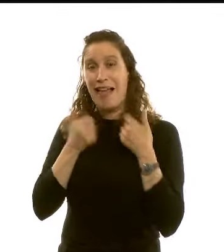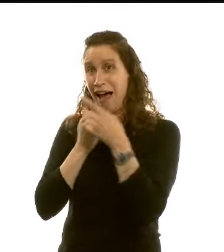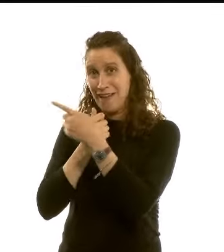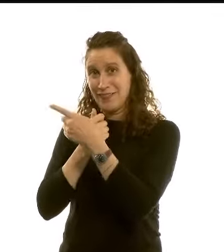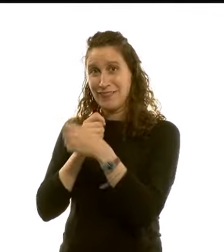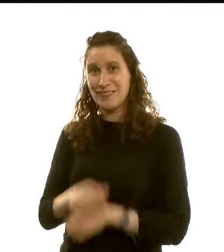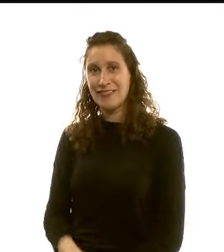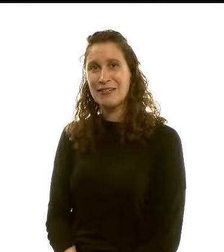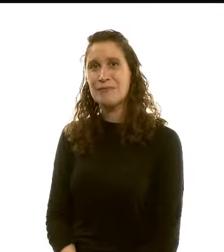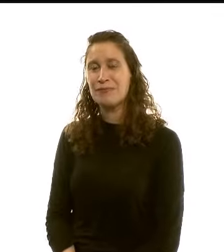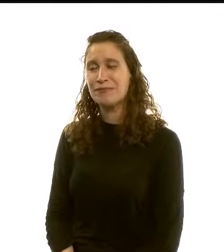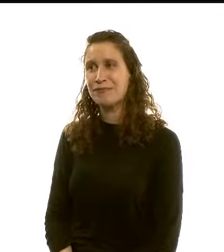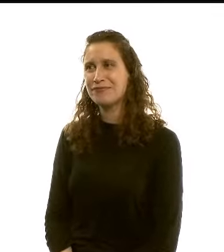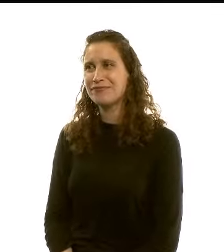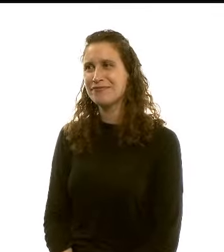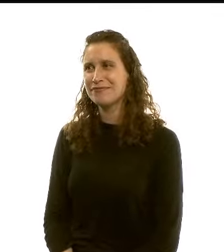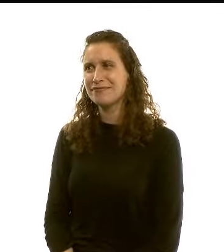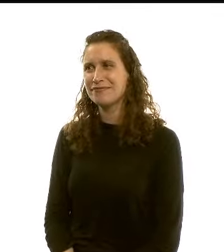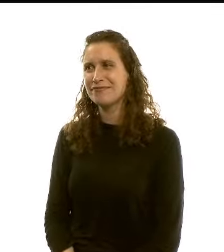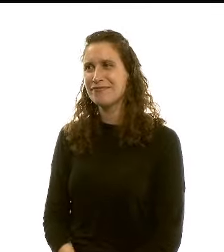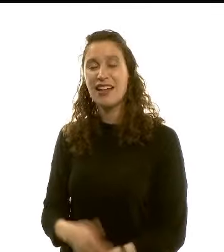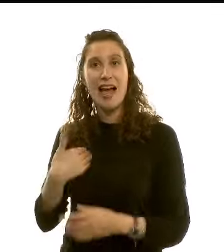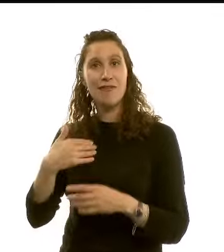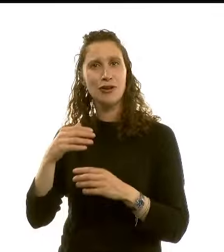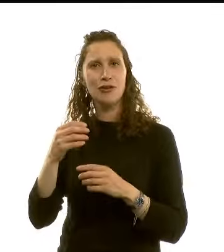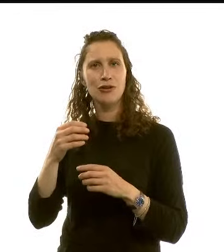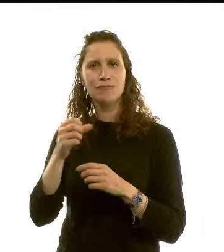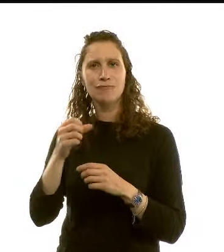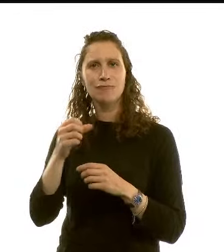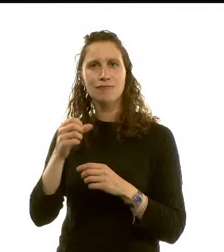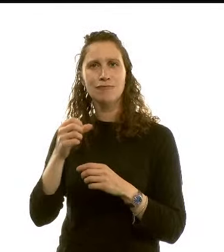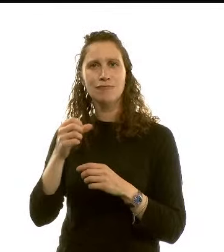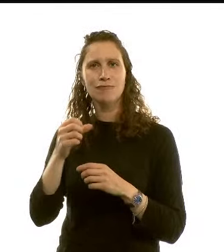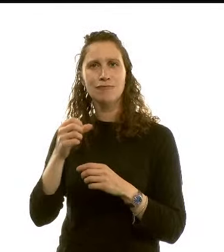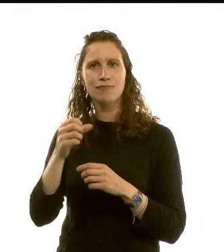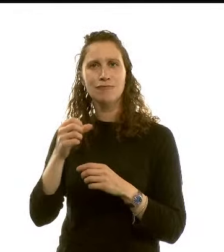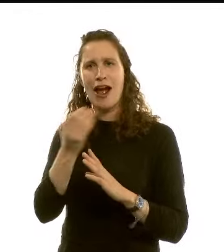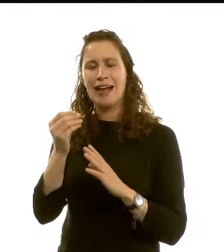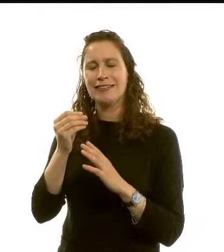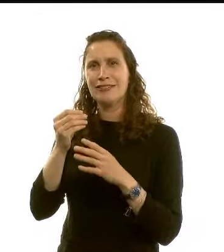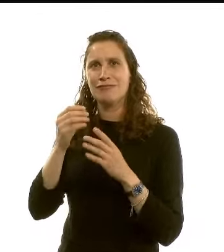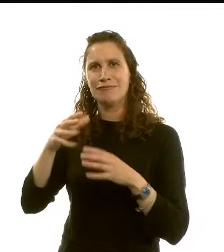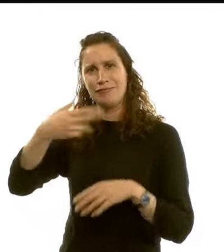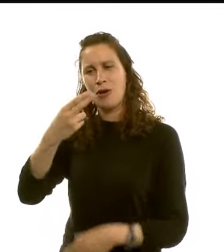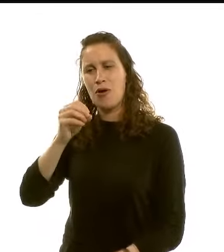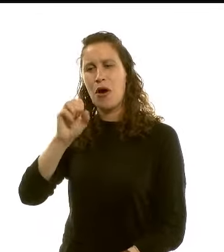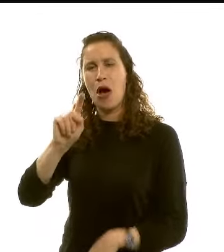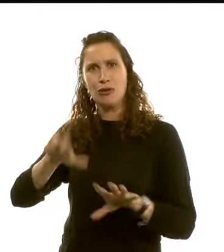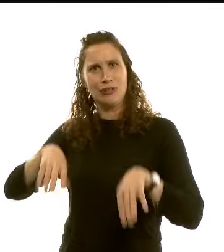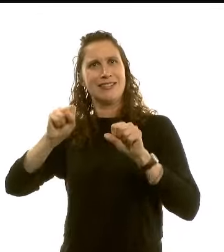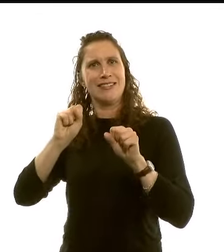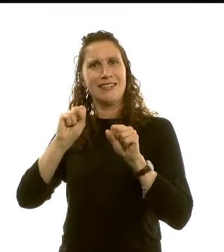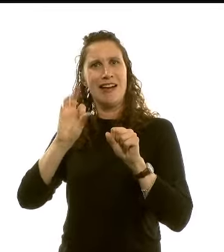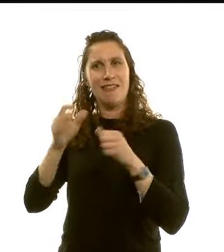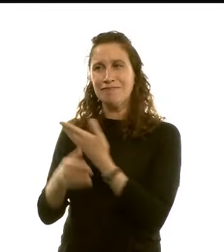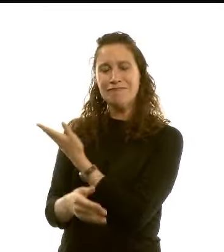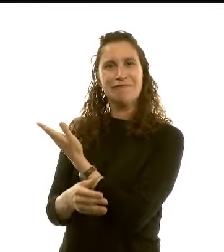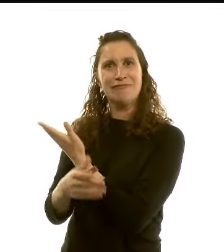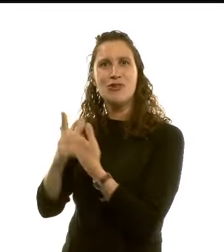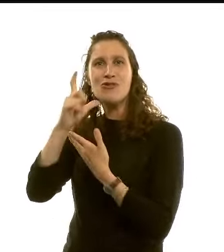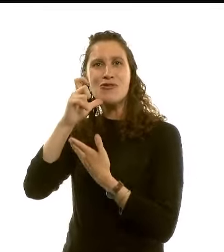Builder area, it's LegoCon's very own roving reporter, news desk anchor, and the host of LEGO Masters UK. Give it up for the